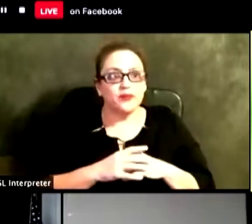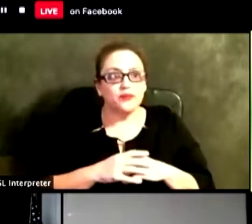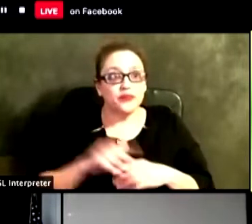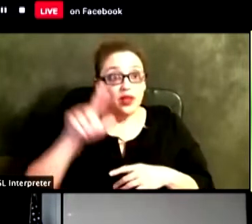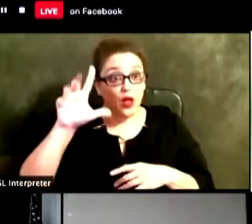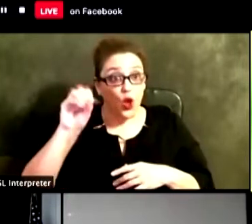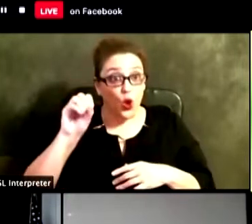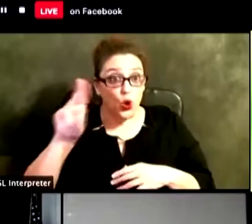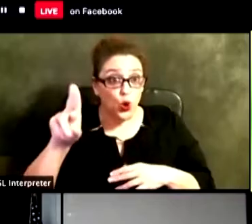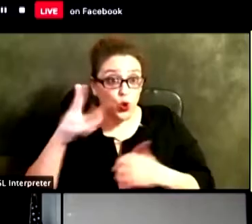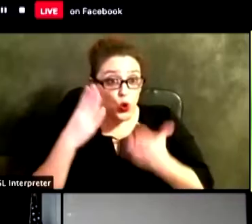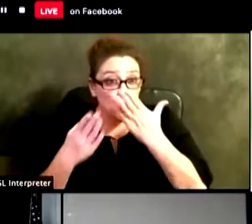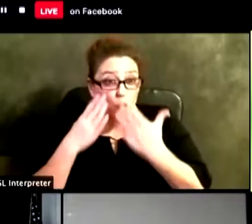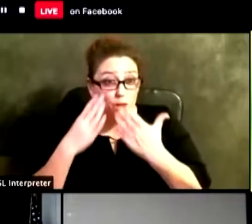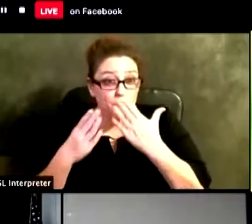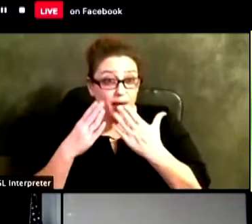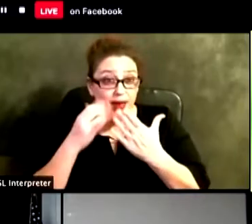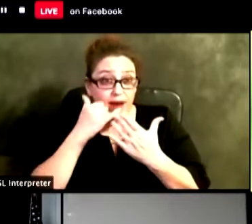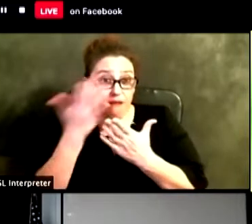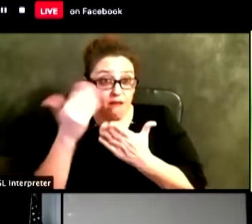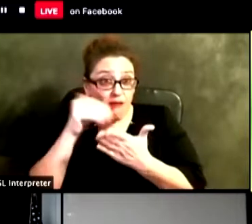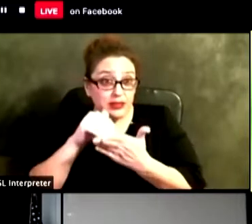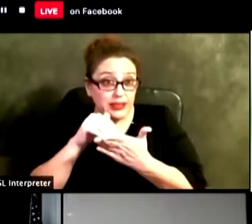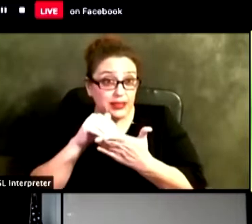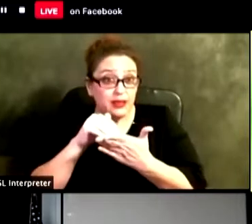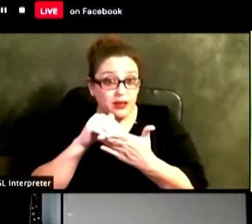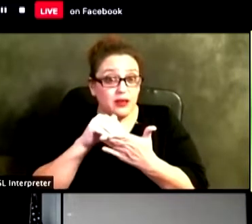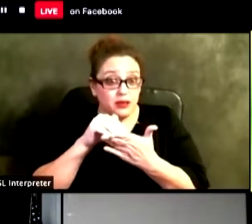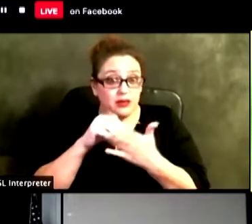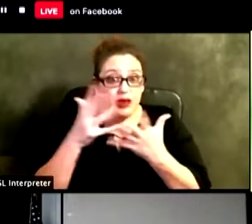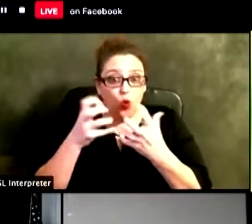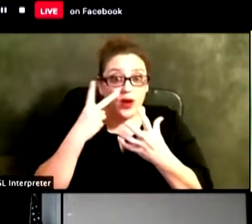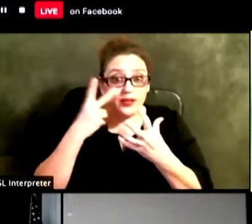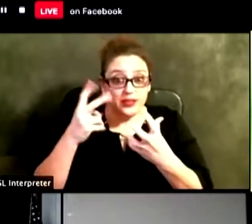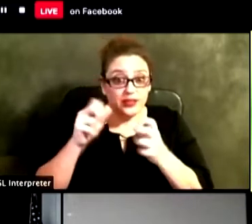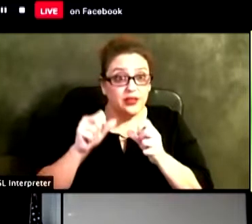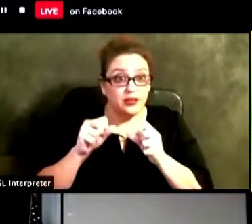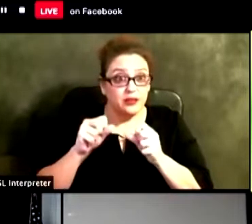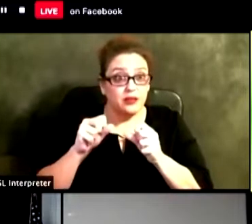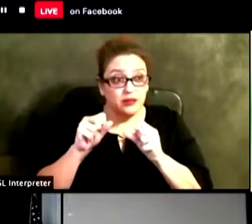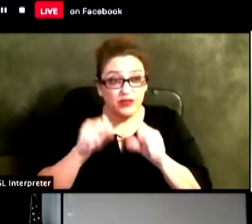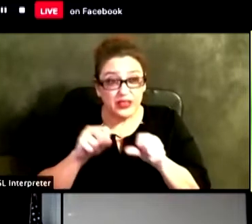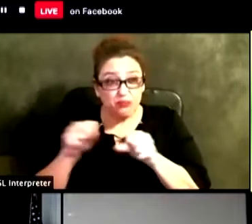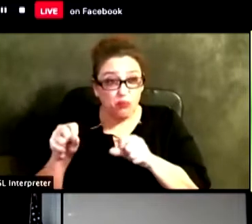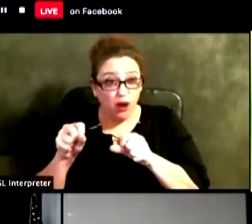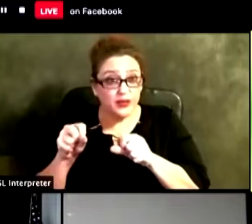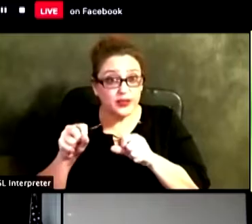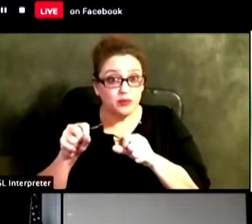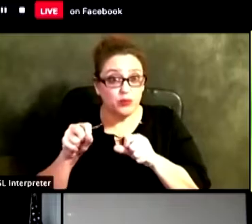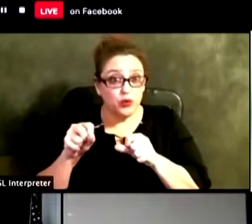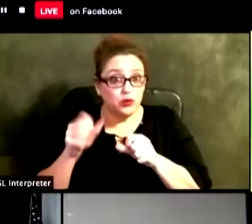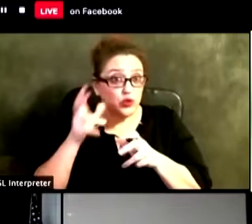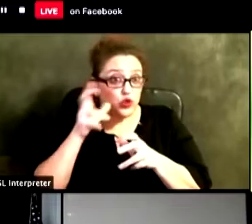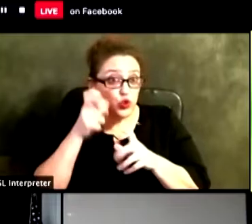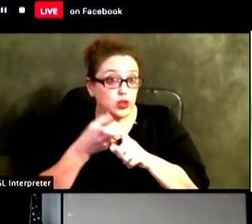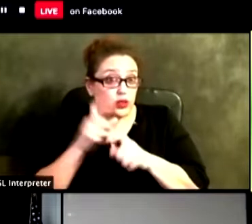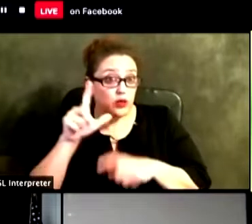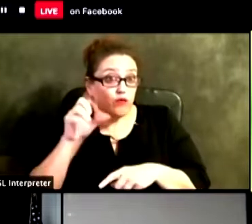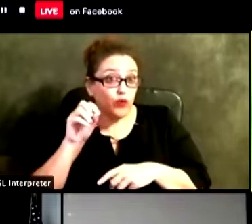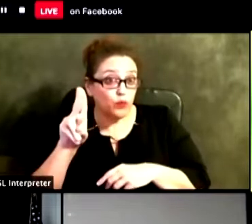have come back to join us, and I want to see if it's possible for us to hear from Lou. I understand